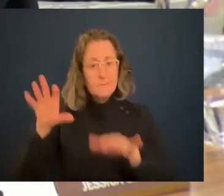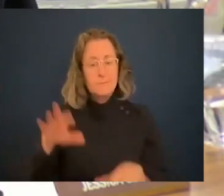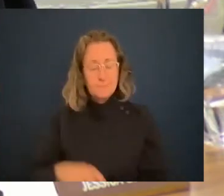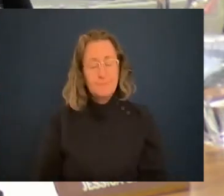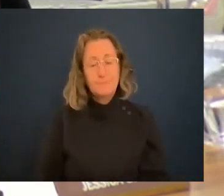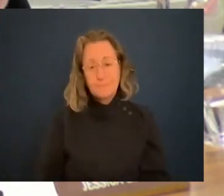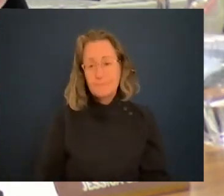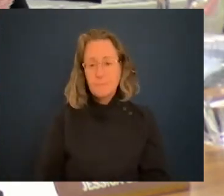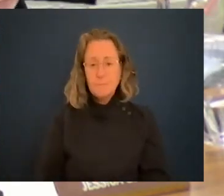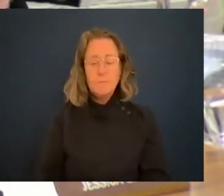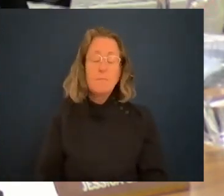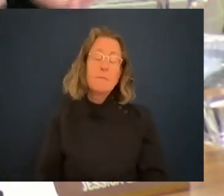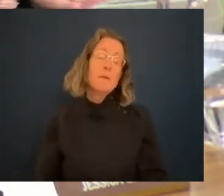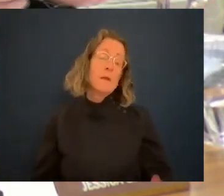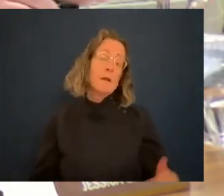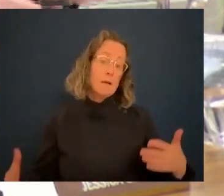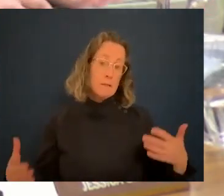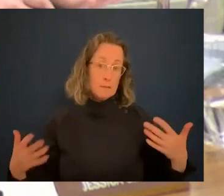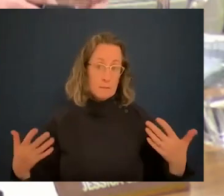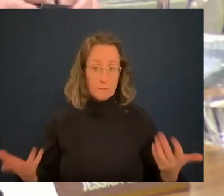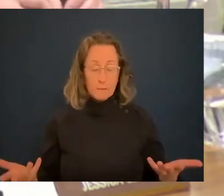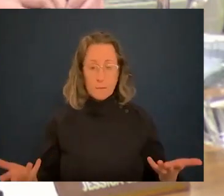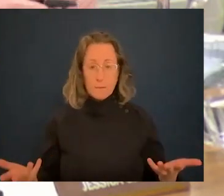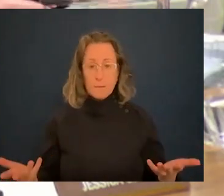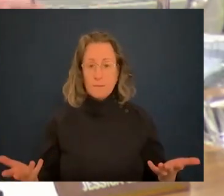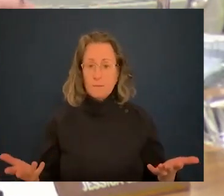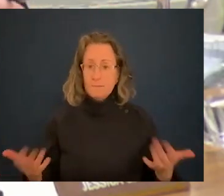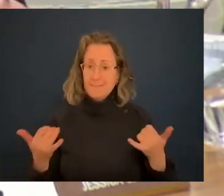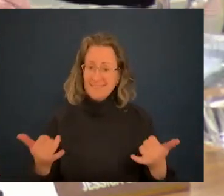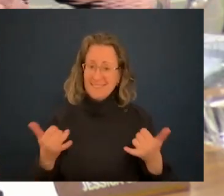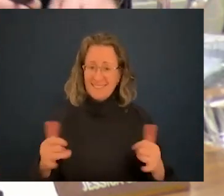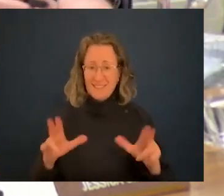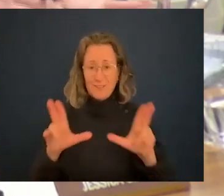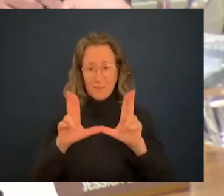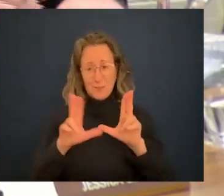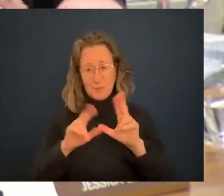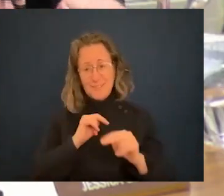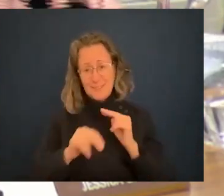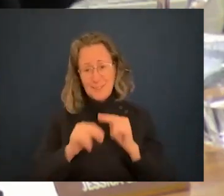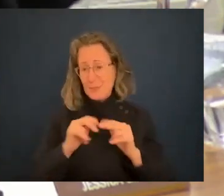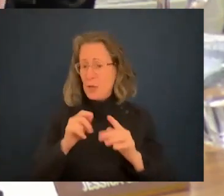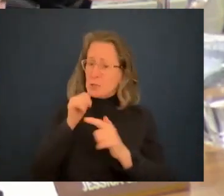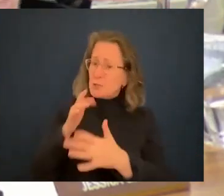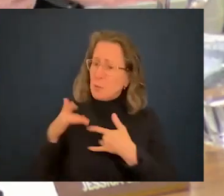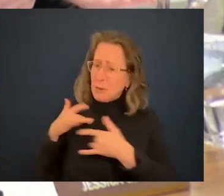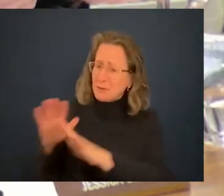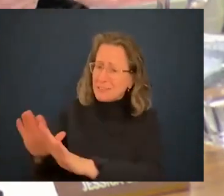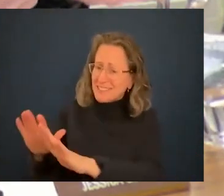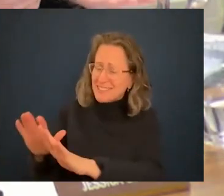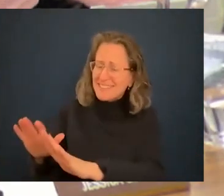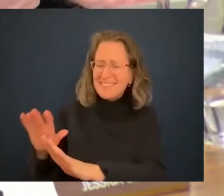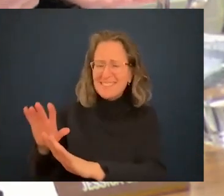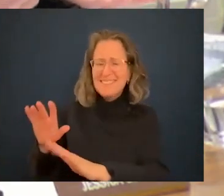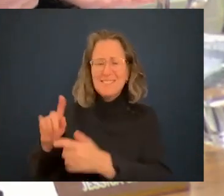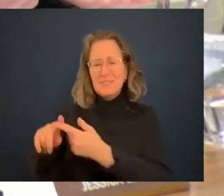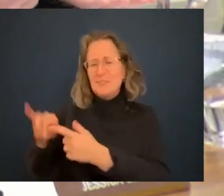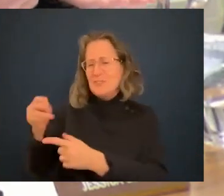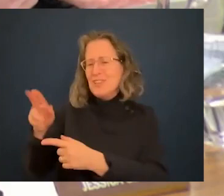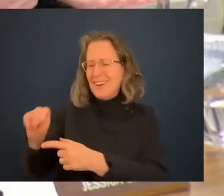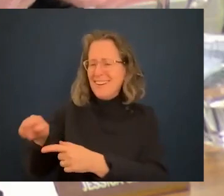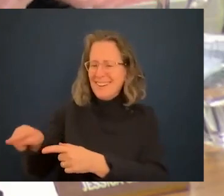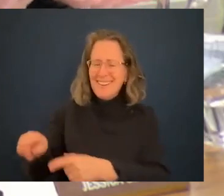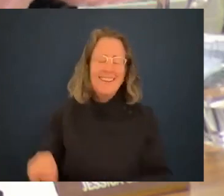and I guess it's worth pointing out that we're currently in collectors don't worry uh that we're currently in collective bargaining negotiations